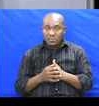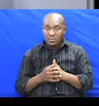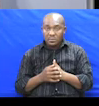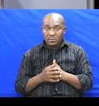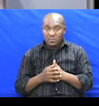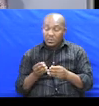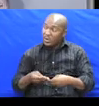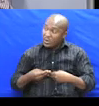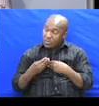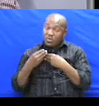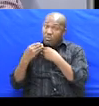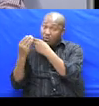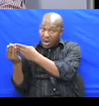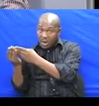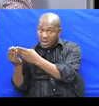to